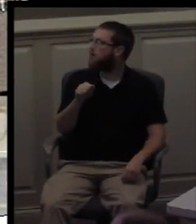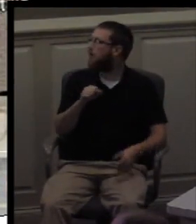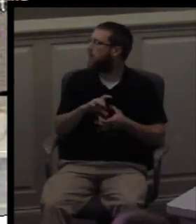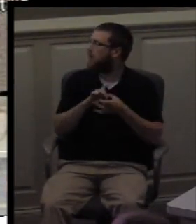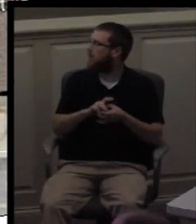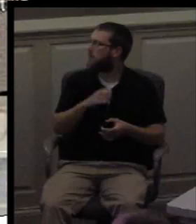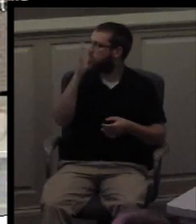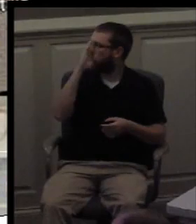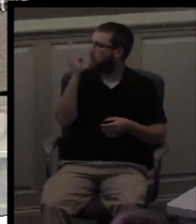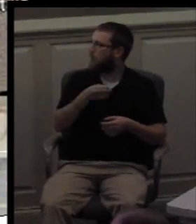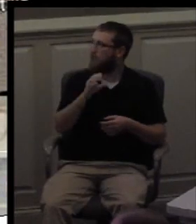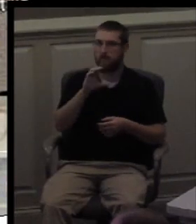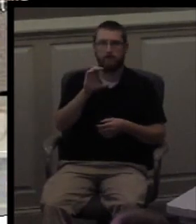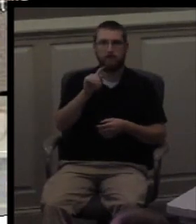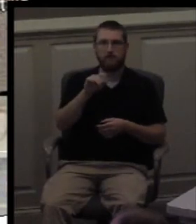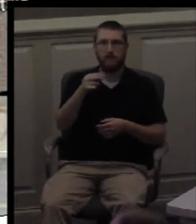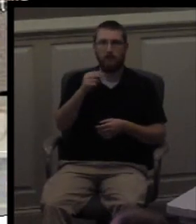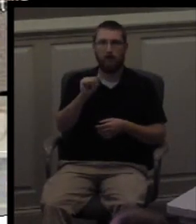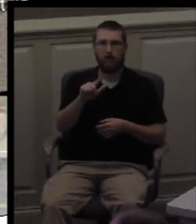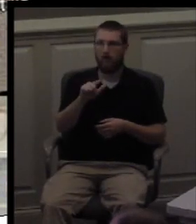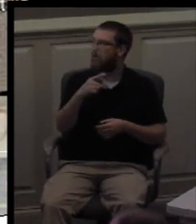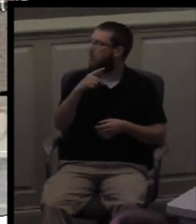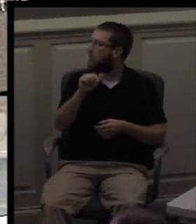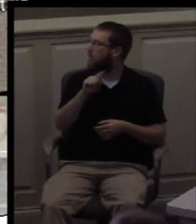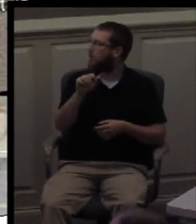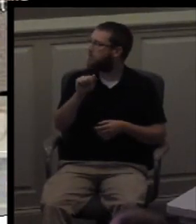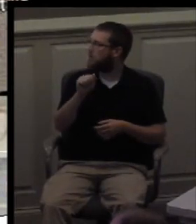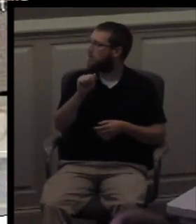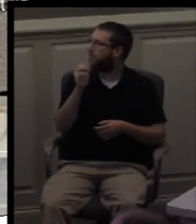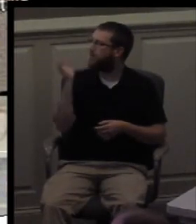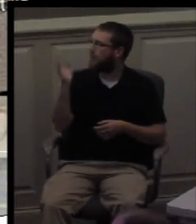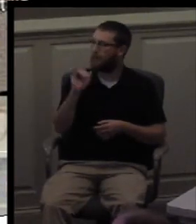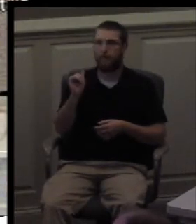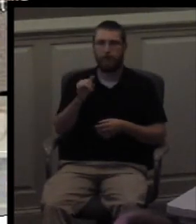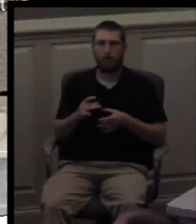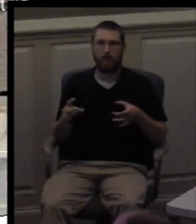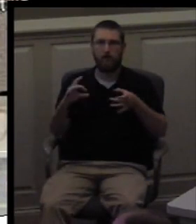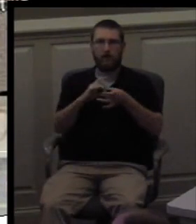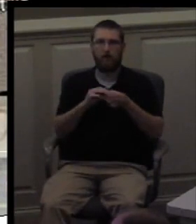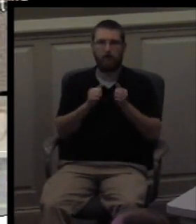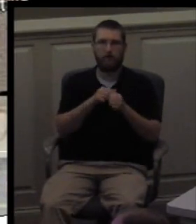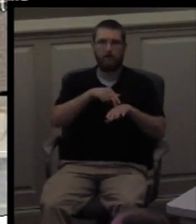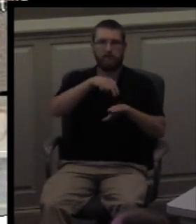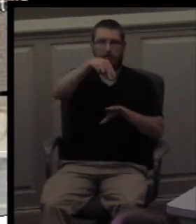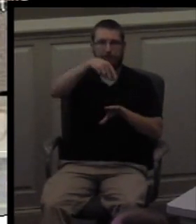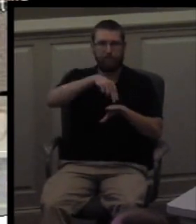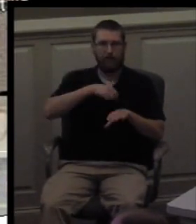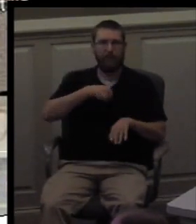directly to the City Hall Plaza up here and connects via some steps, we